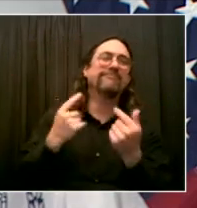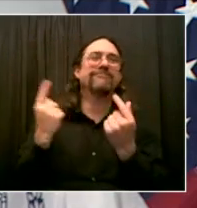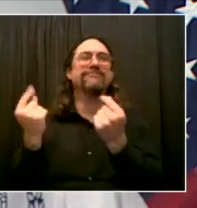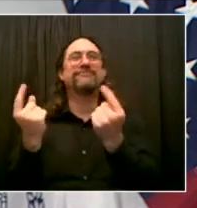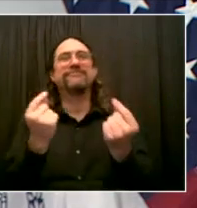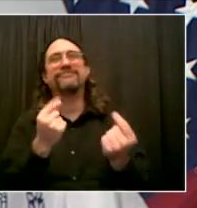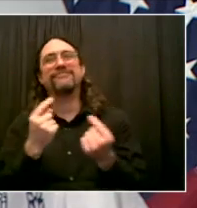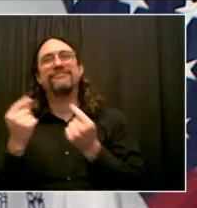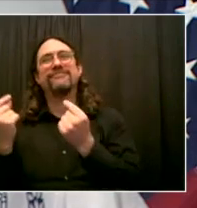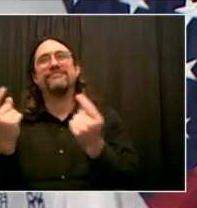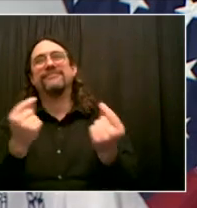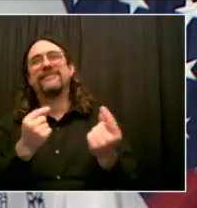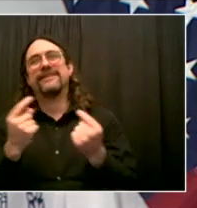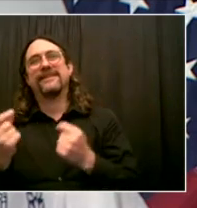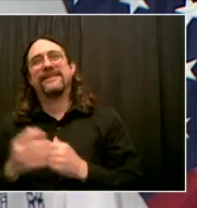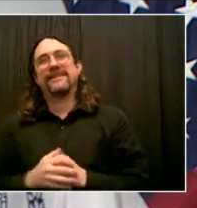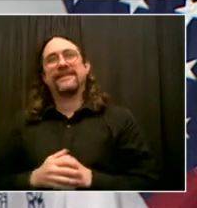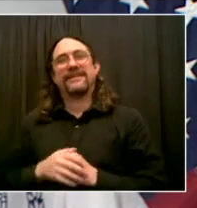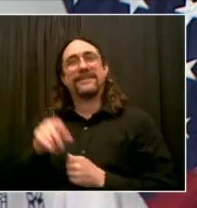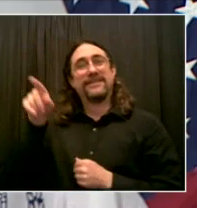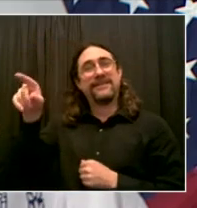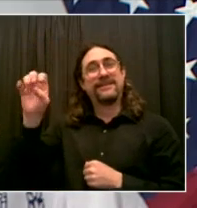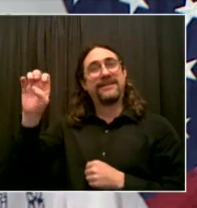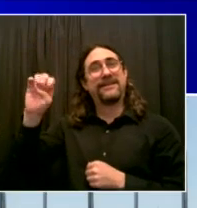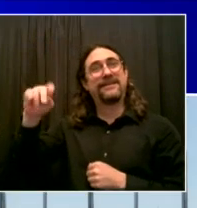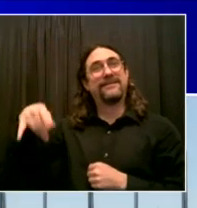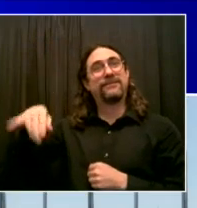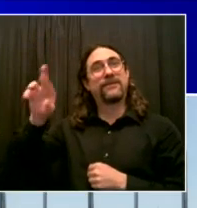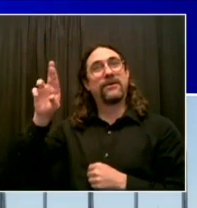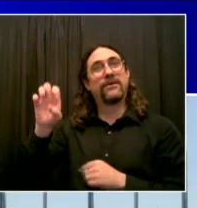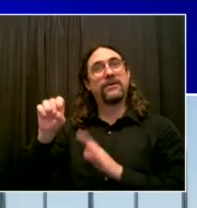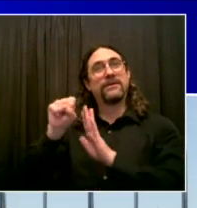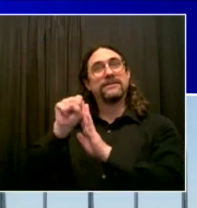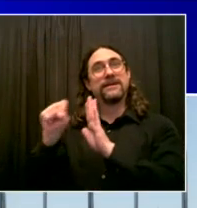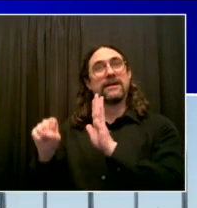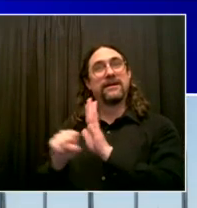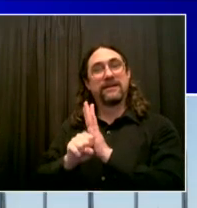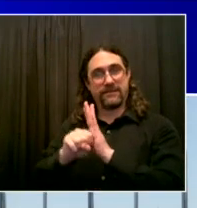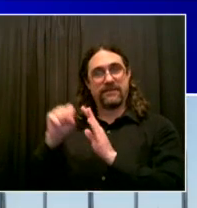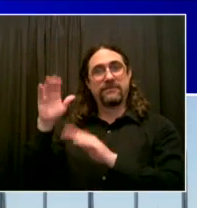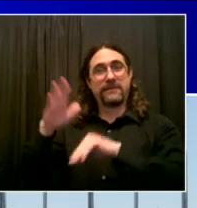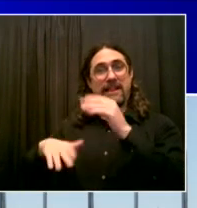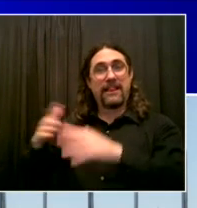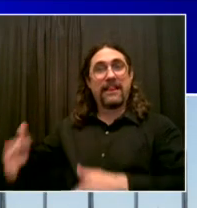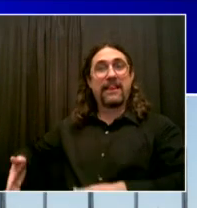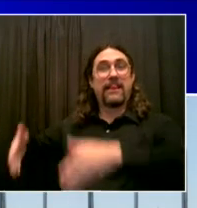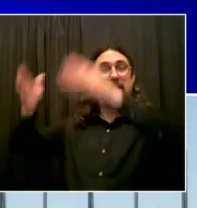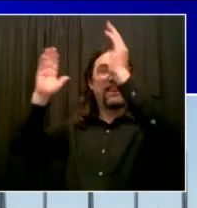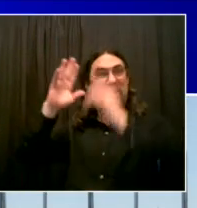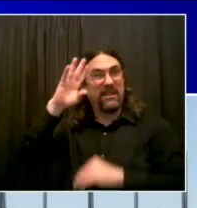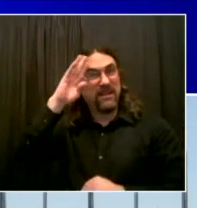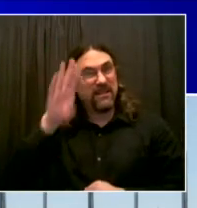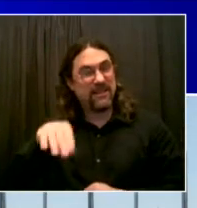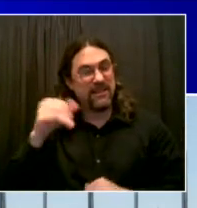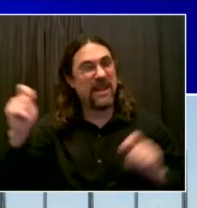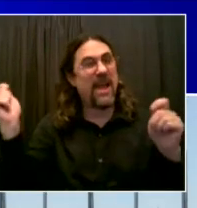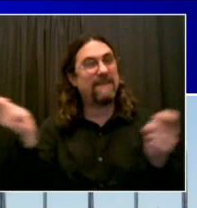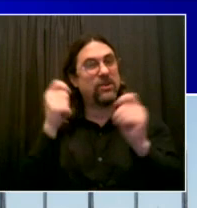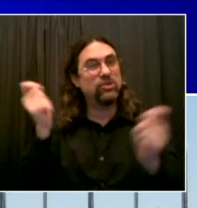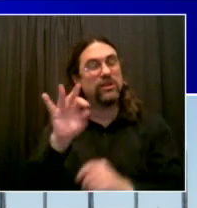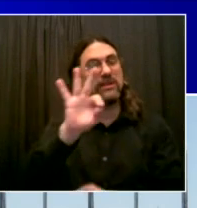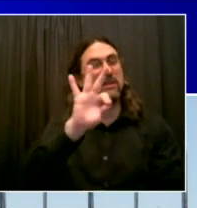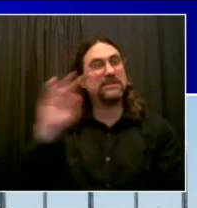was really something special. The Empire State Building, which means so much to all of us, one of the eternal symbols of New York City in